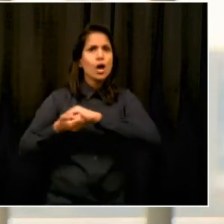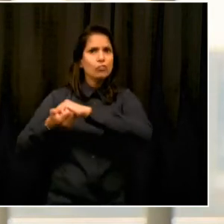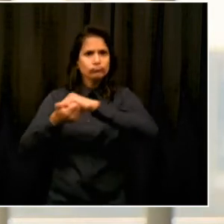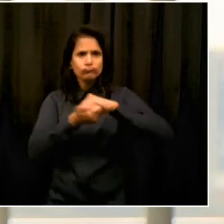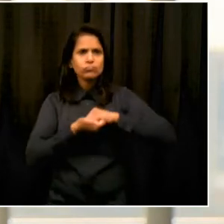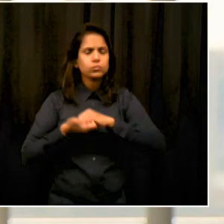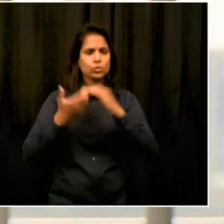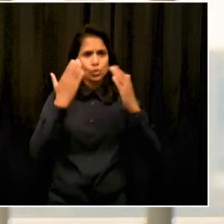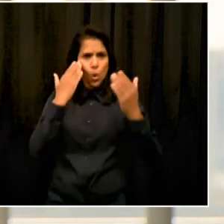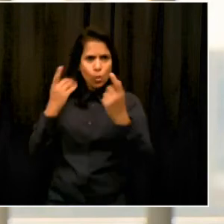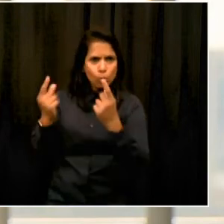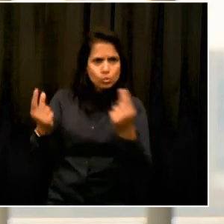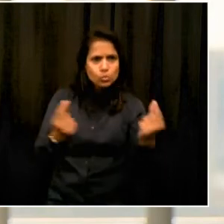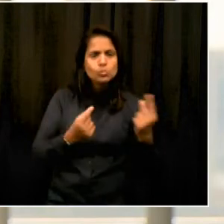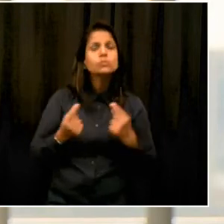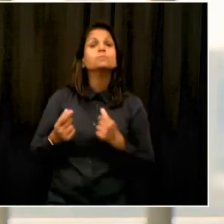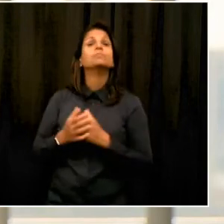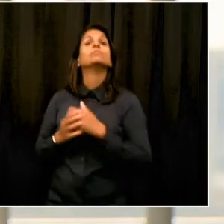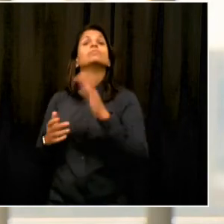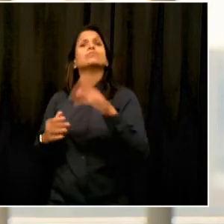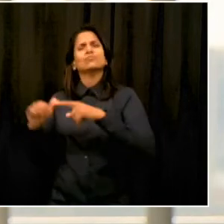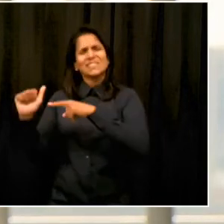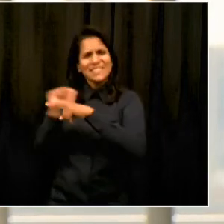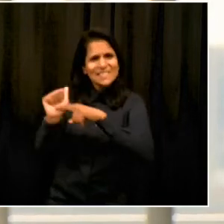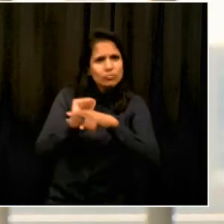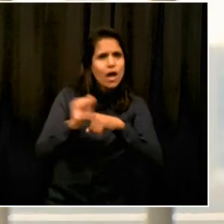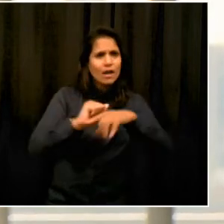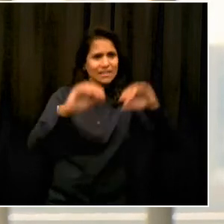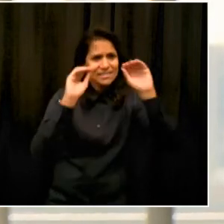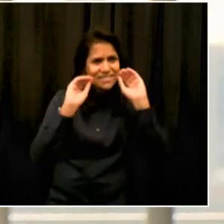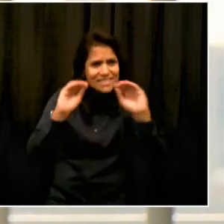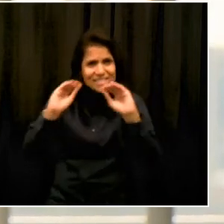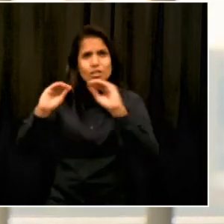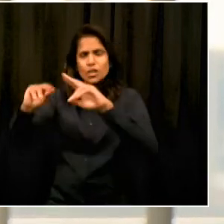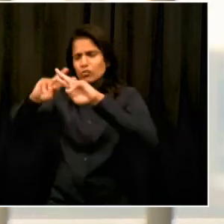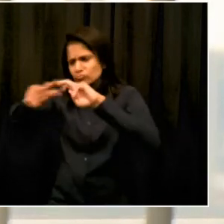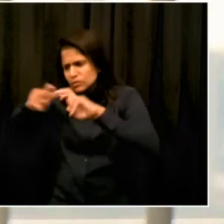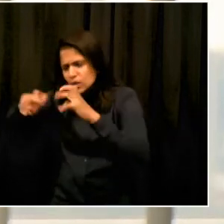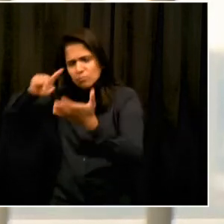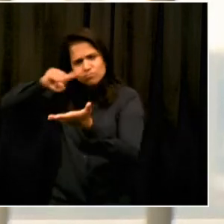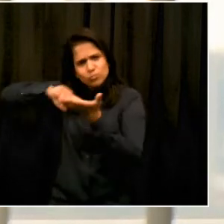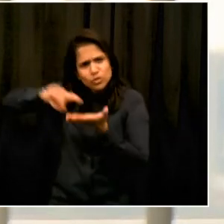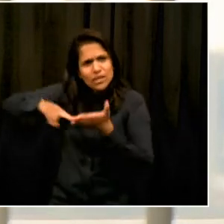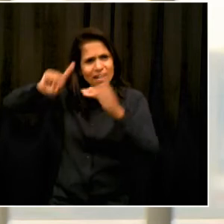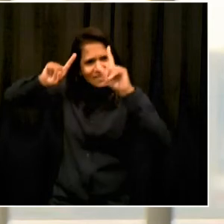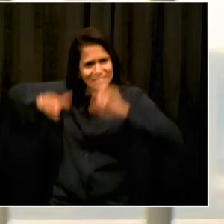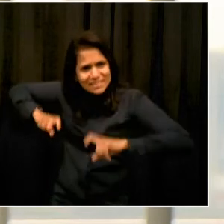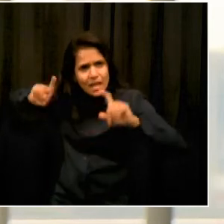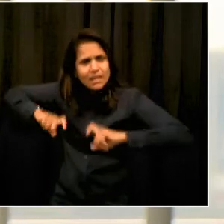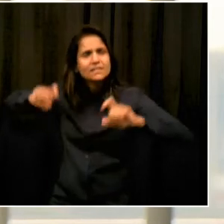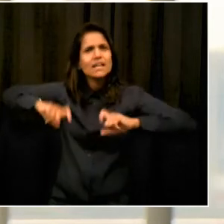public health practice, and to research and develop new solutions.